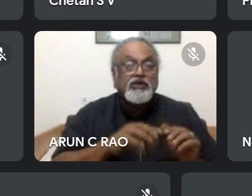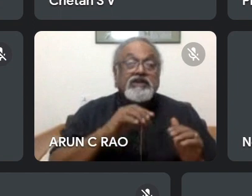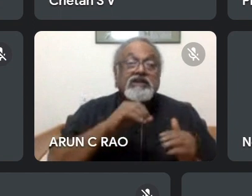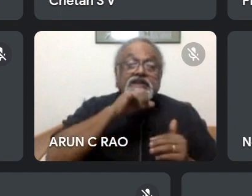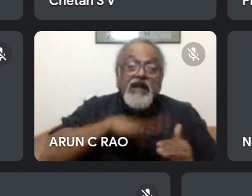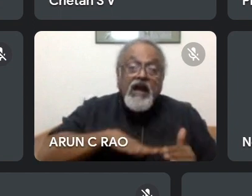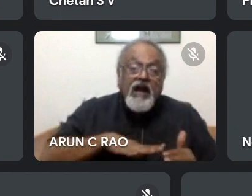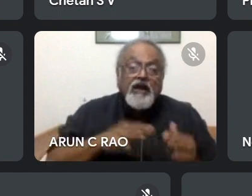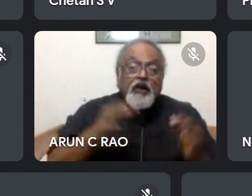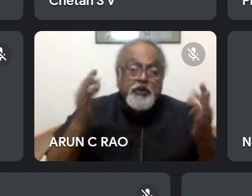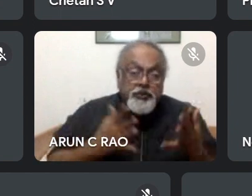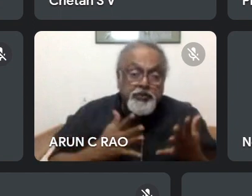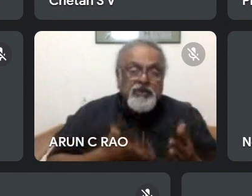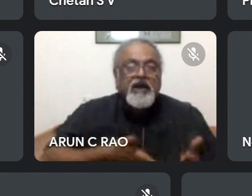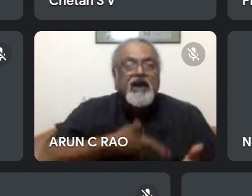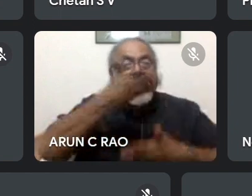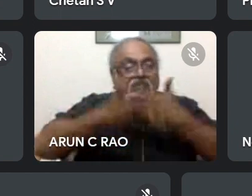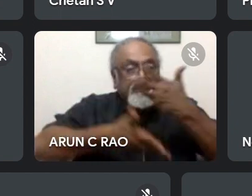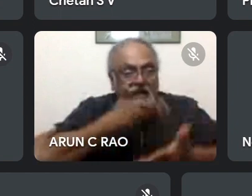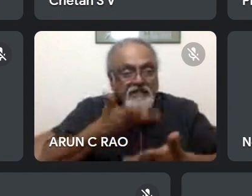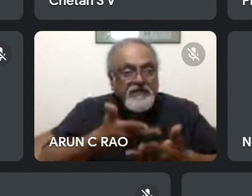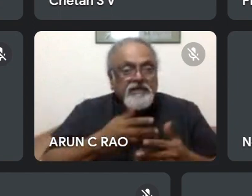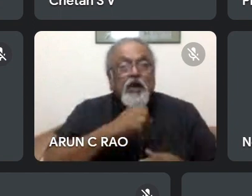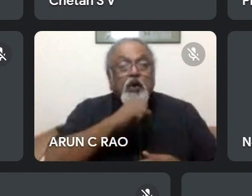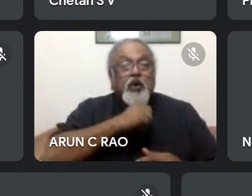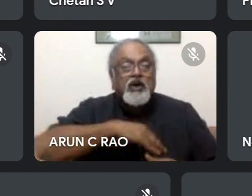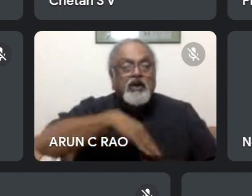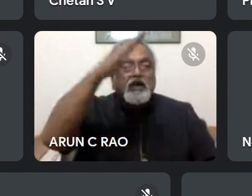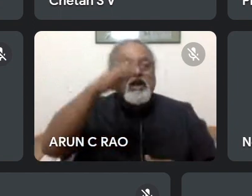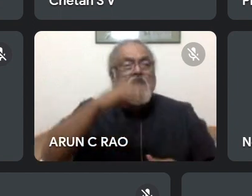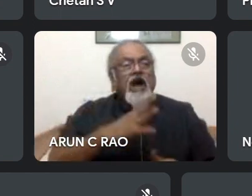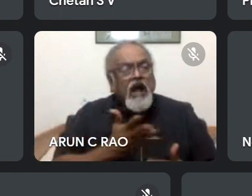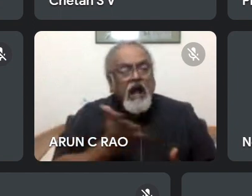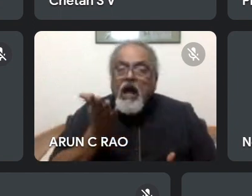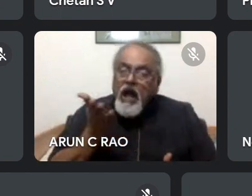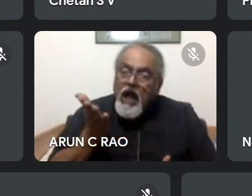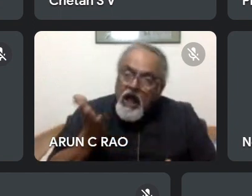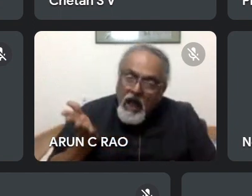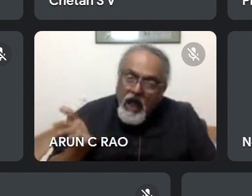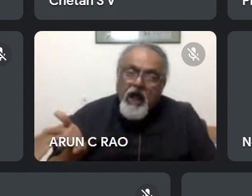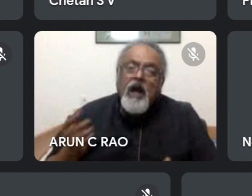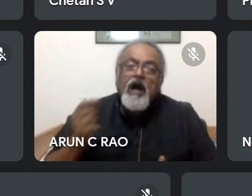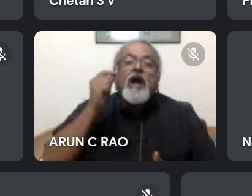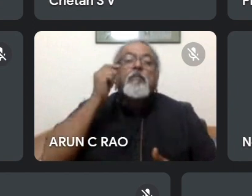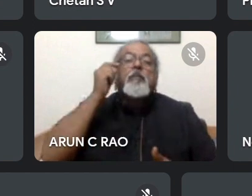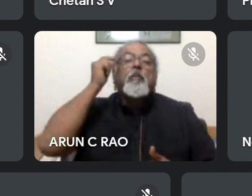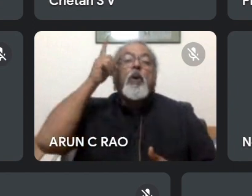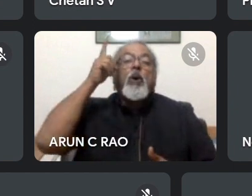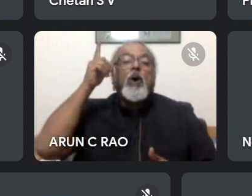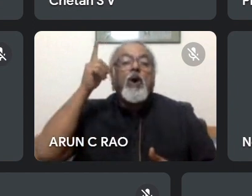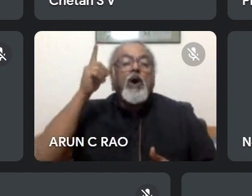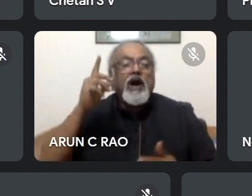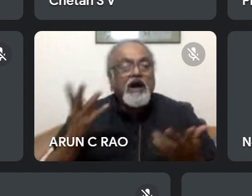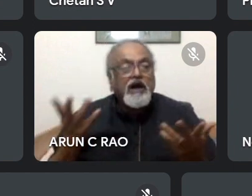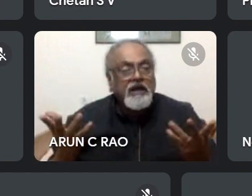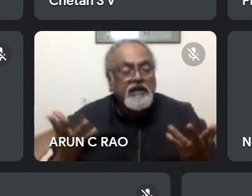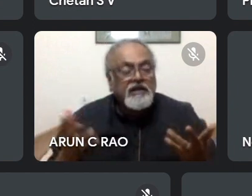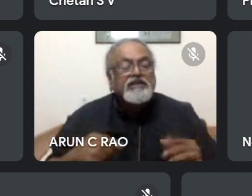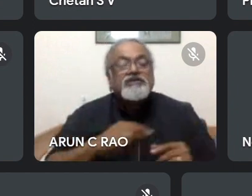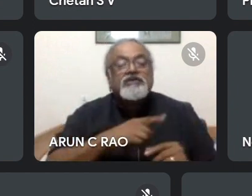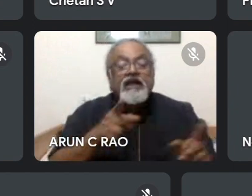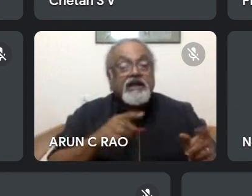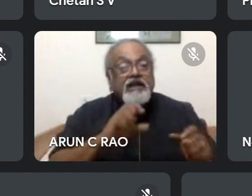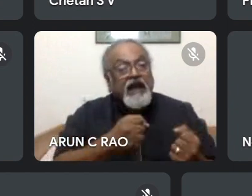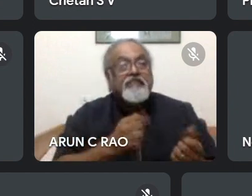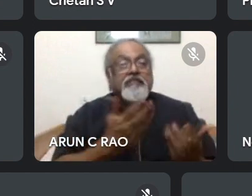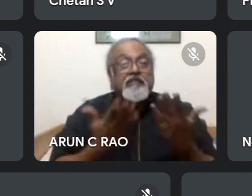hear directly from them, so that they're able to make changes. And when I say make changes, it doesn't have to be big changes. It can